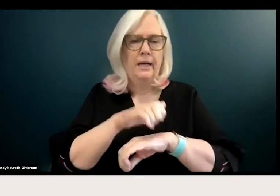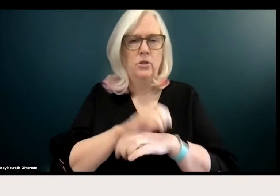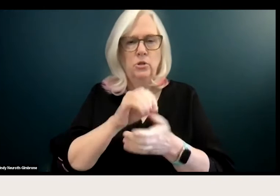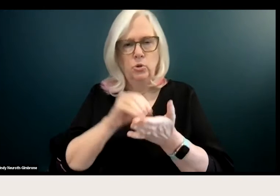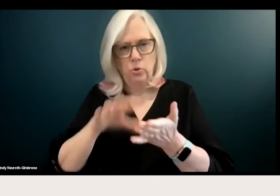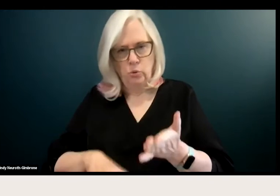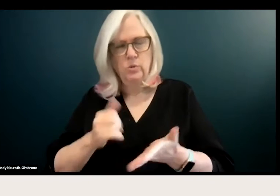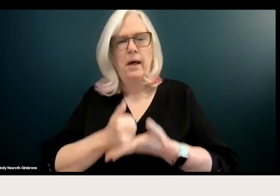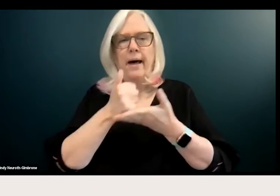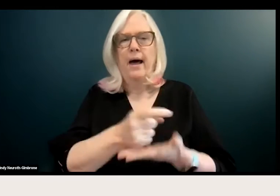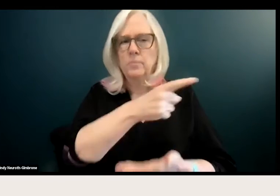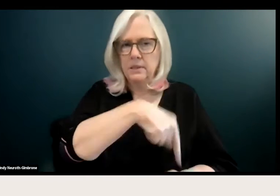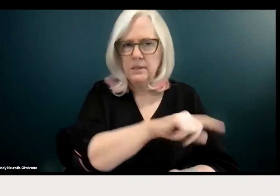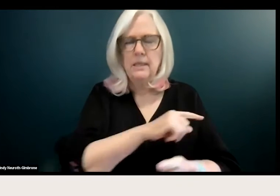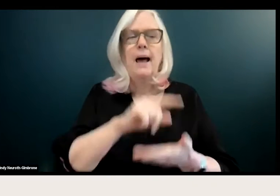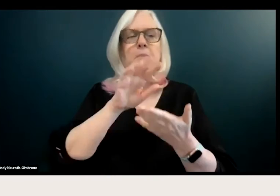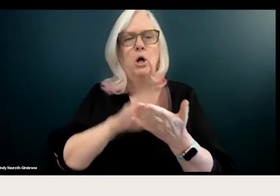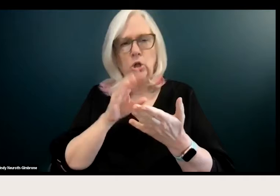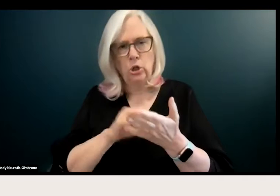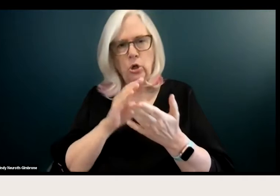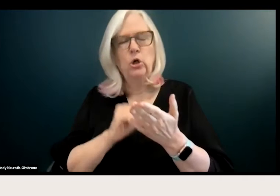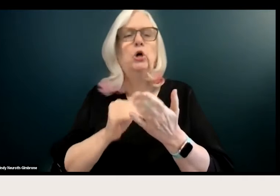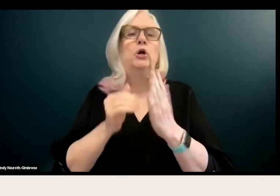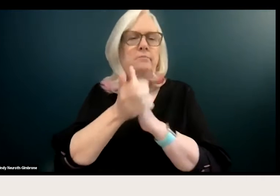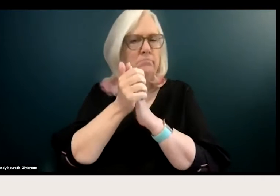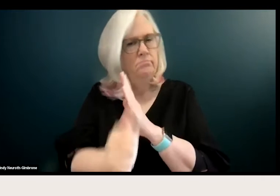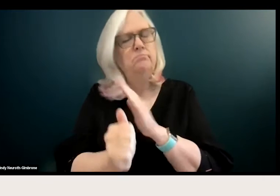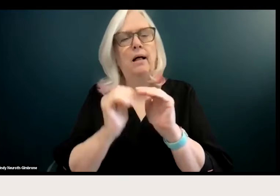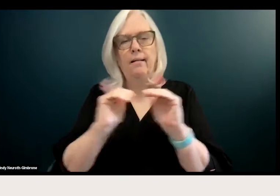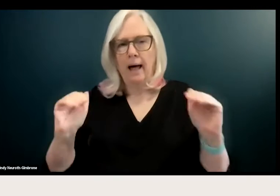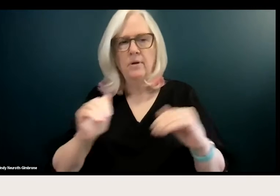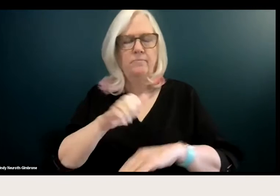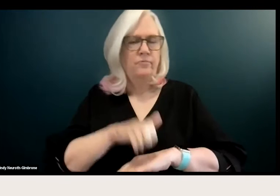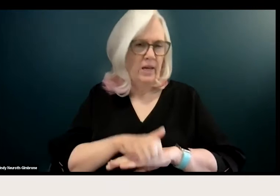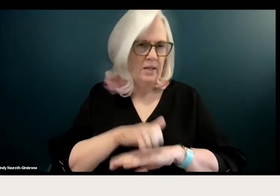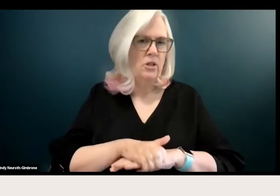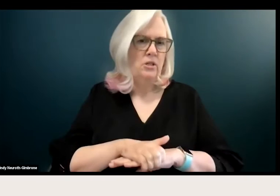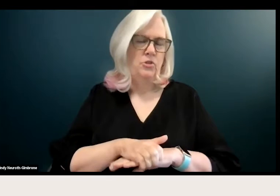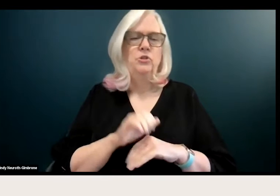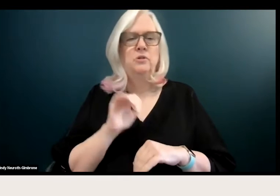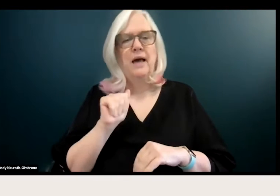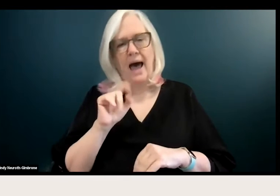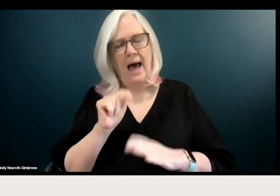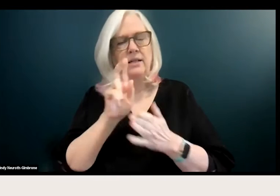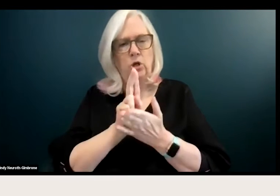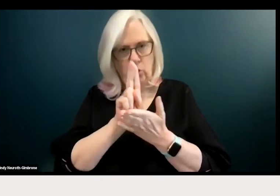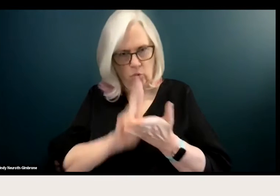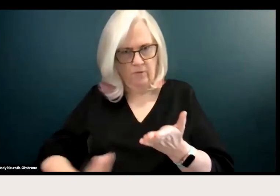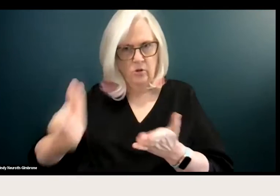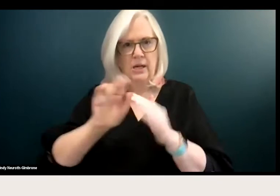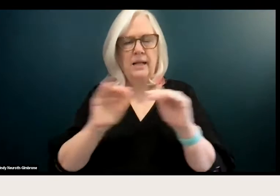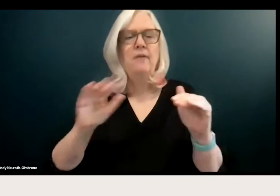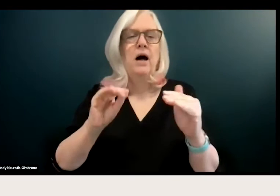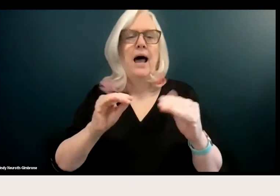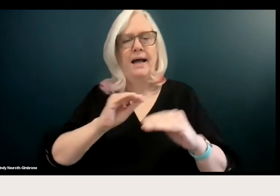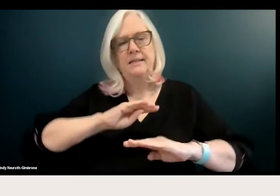the university level through a sequence of English courses that fulfill UB's communication literacy requirement. So